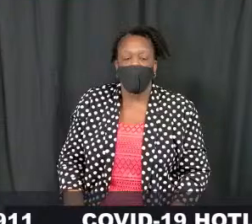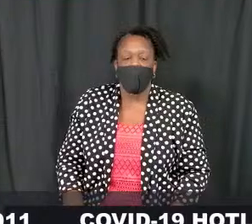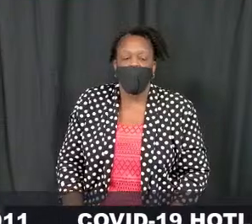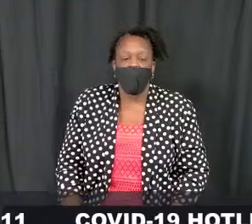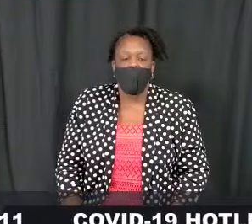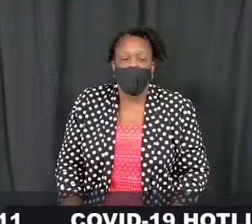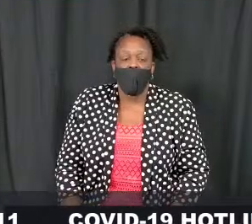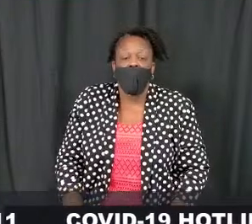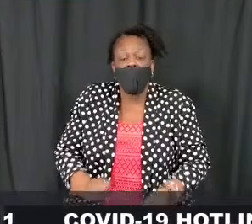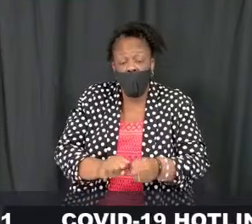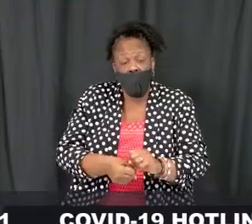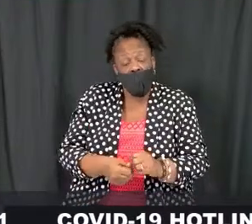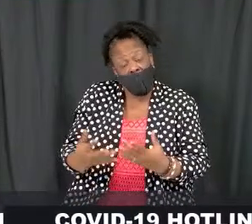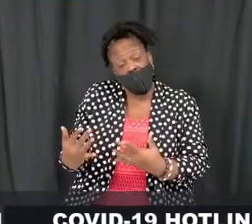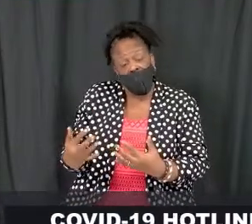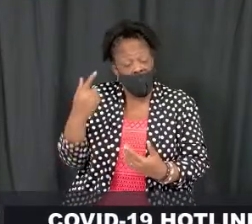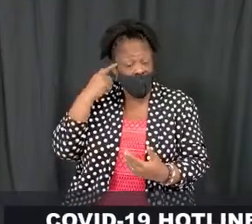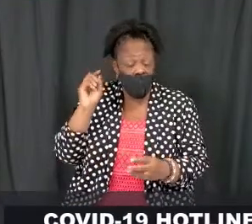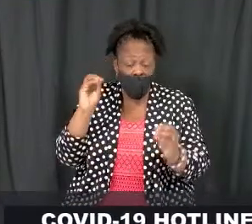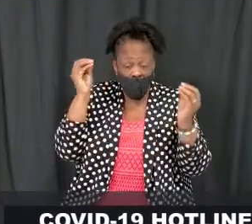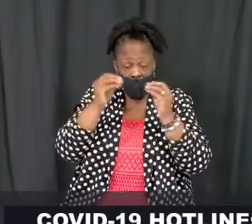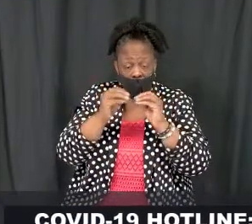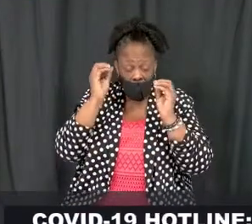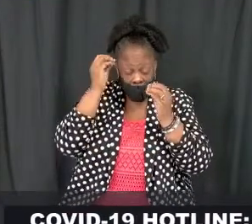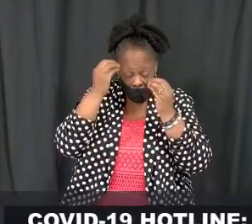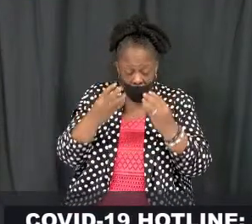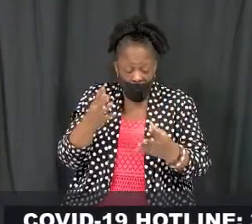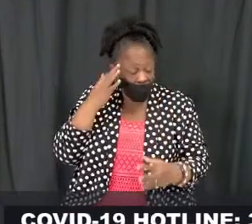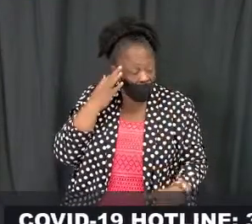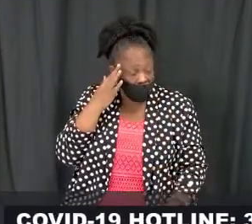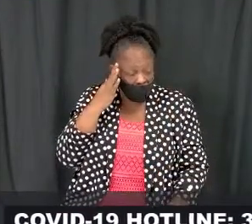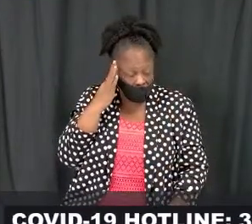Thank you, Superintendent. This next question, will the herd